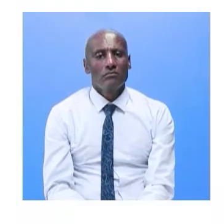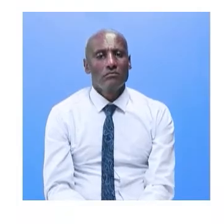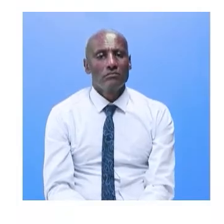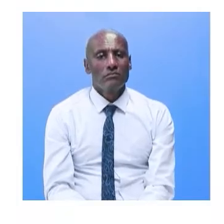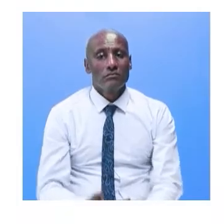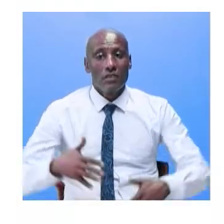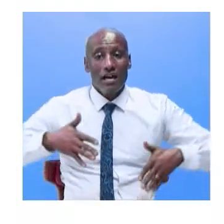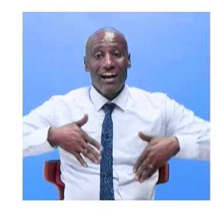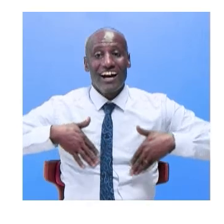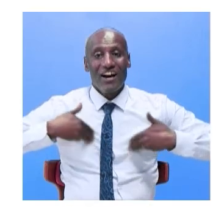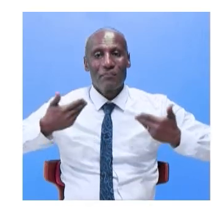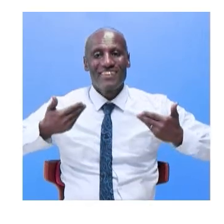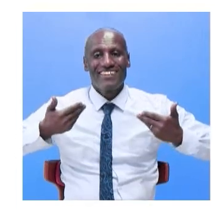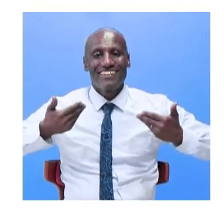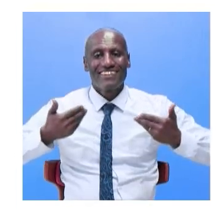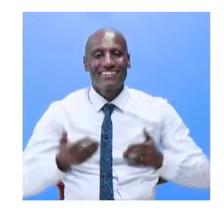Happy,